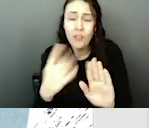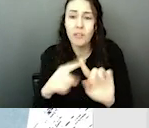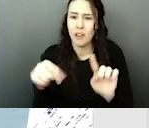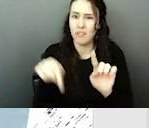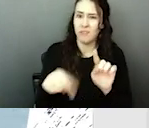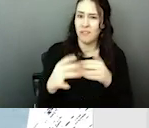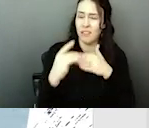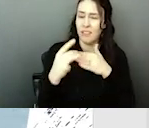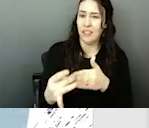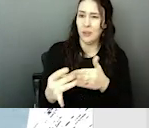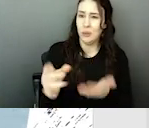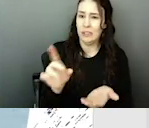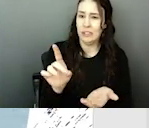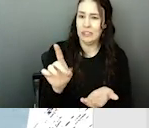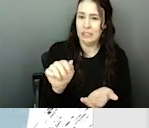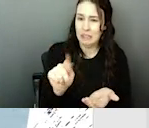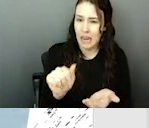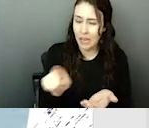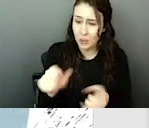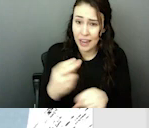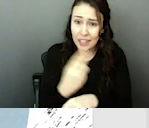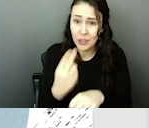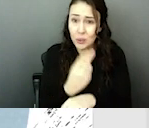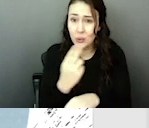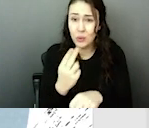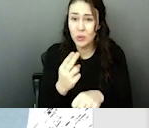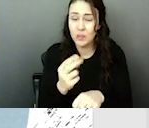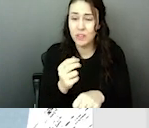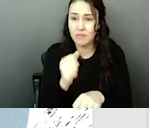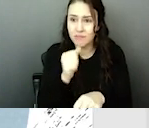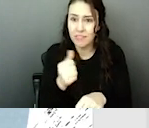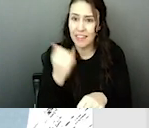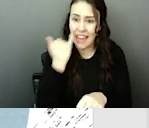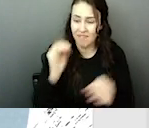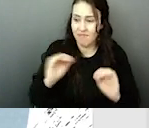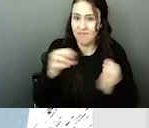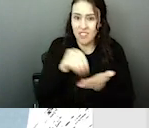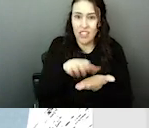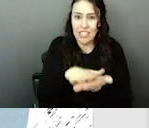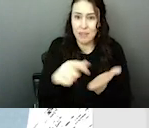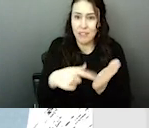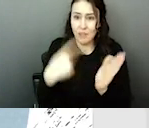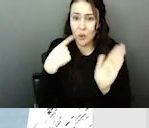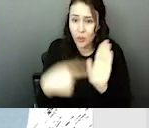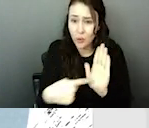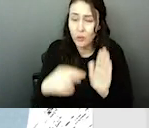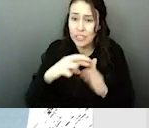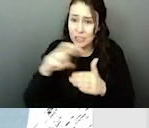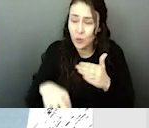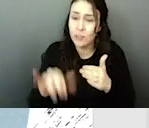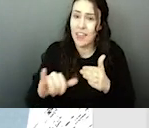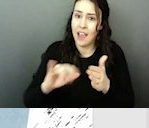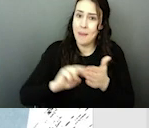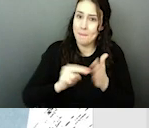can use to inform your processes, if you don't have documentation of the results that are meaningful in a way that can help